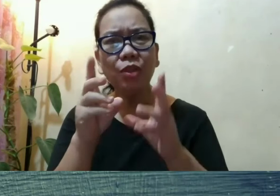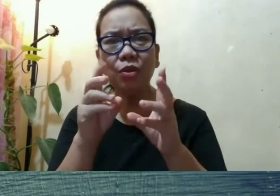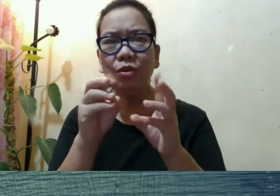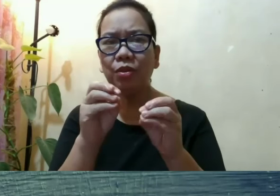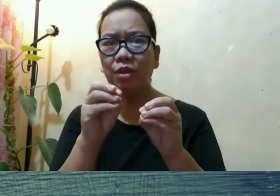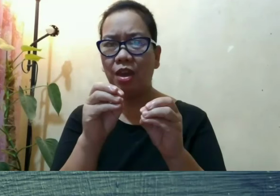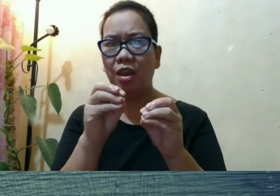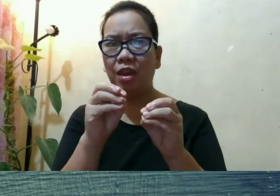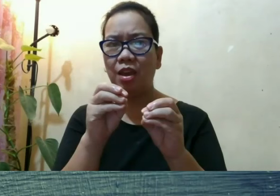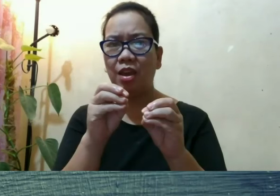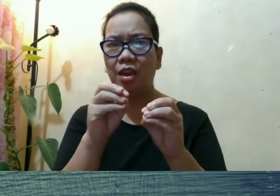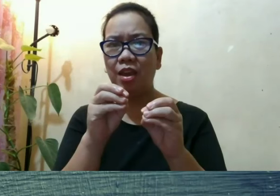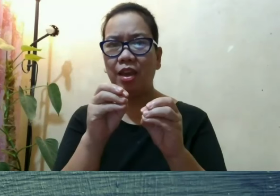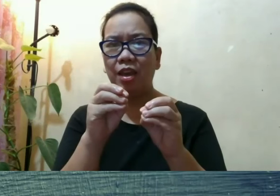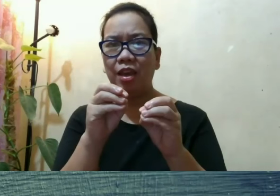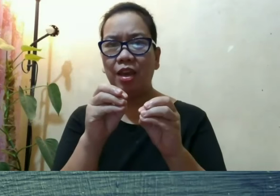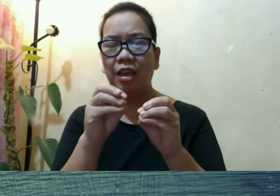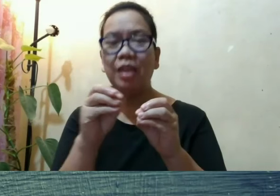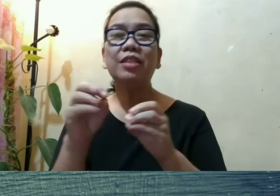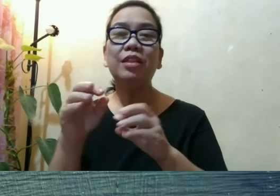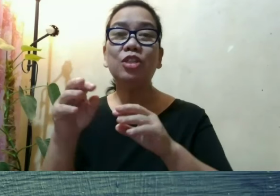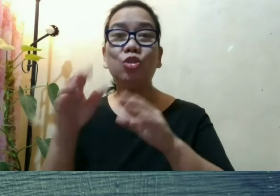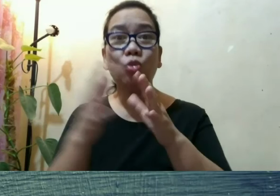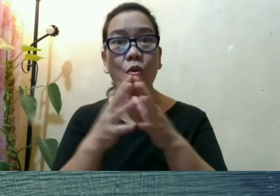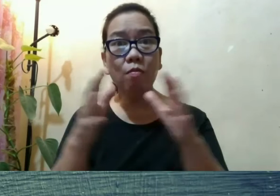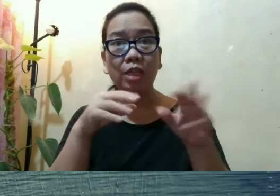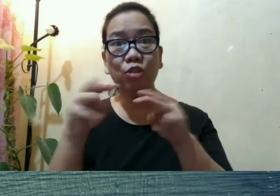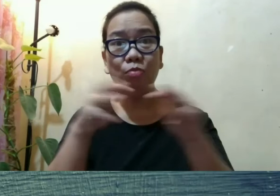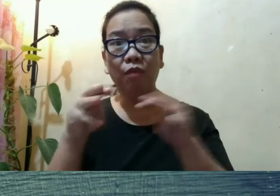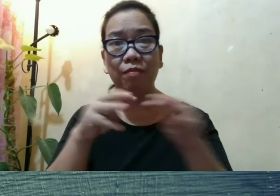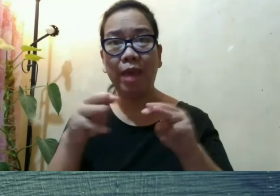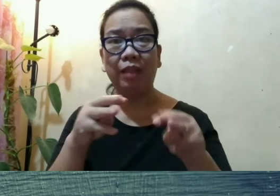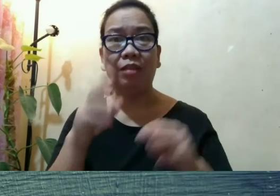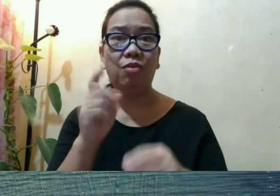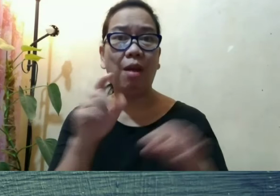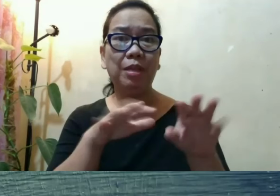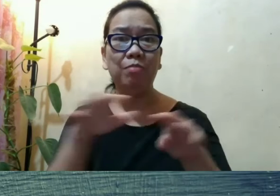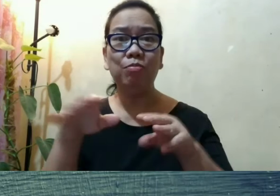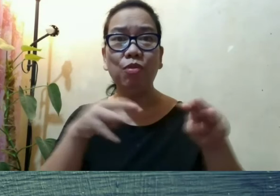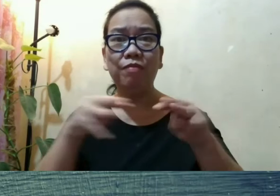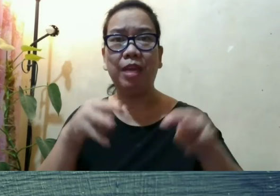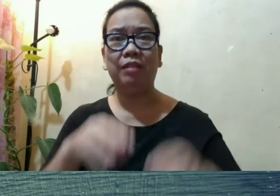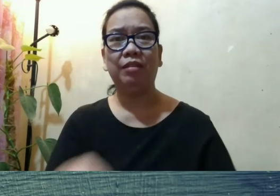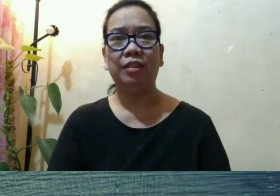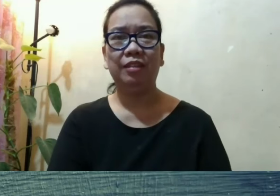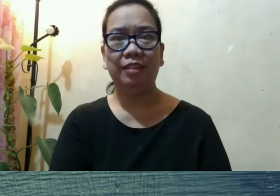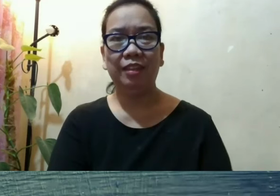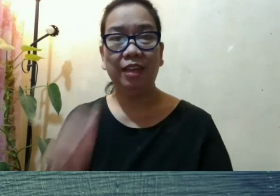Why do you think is there so much movement, rapid